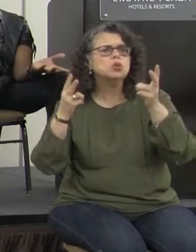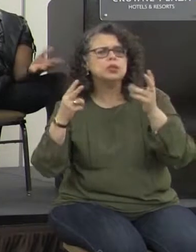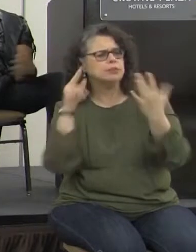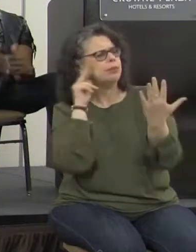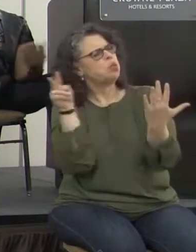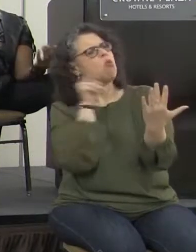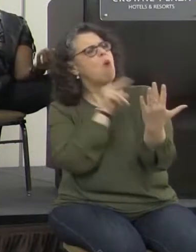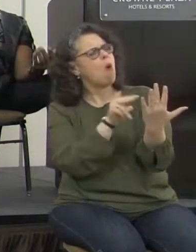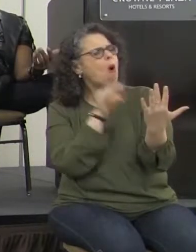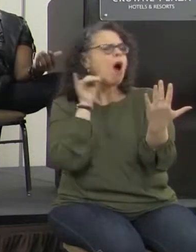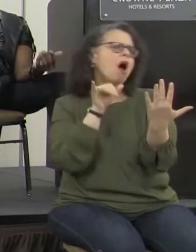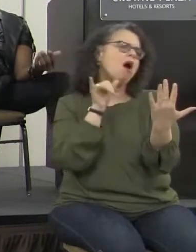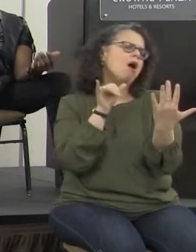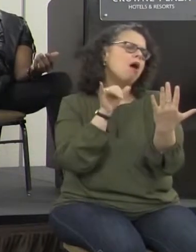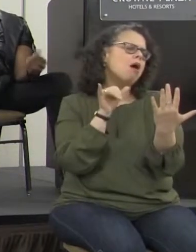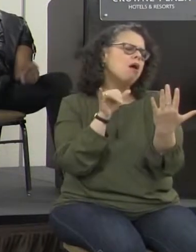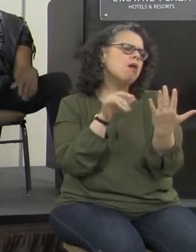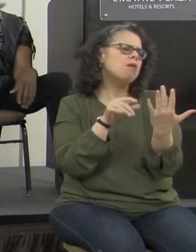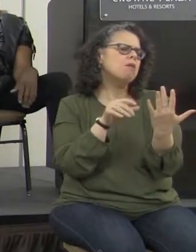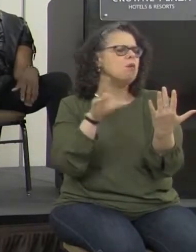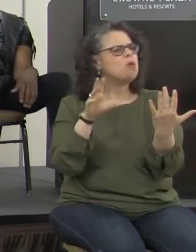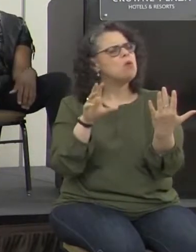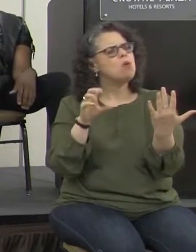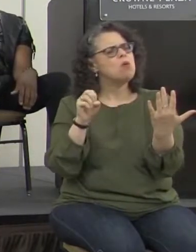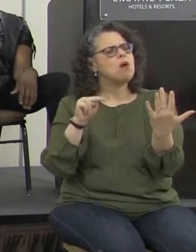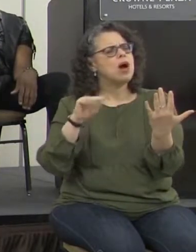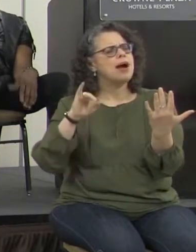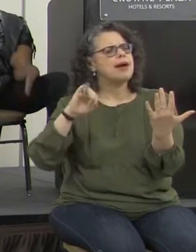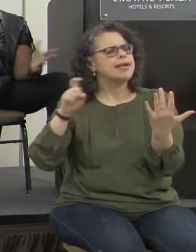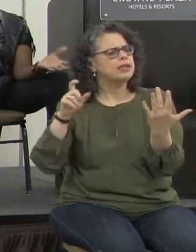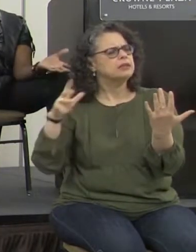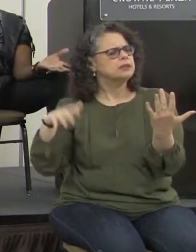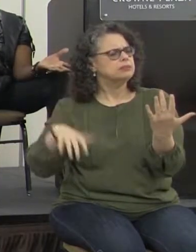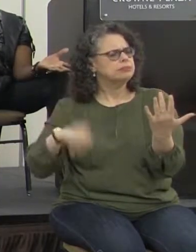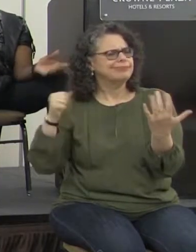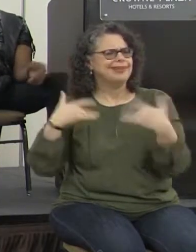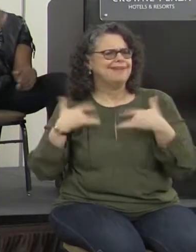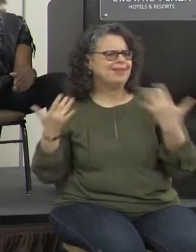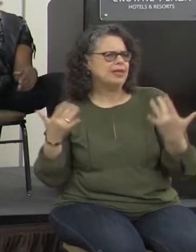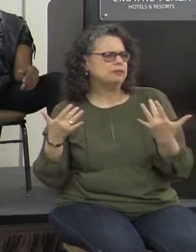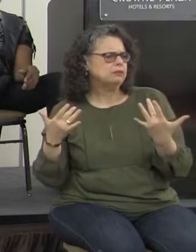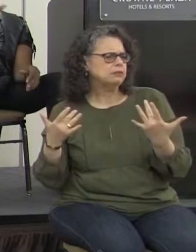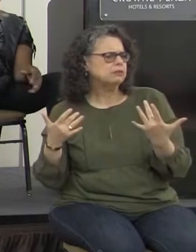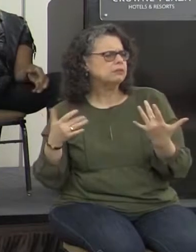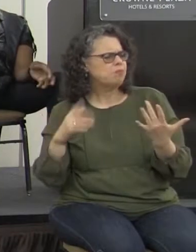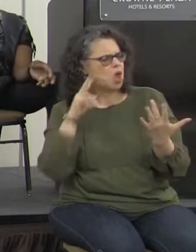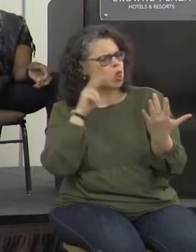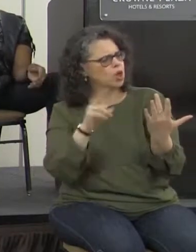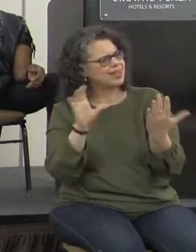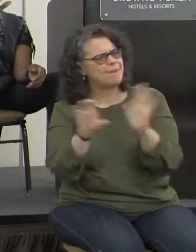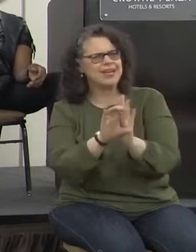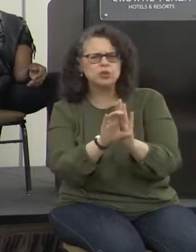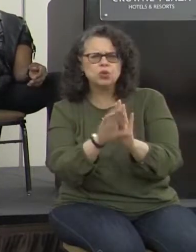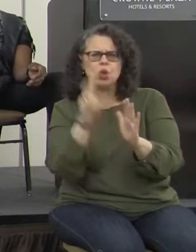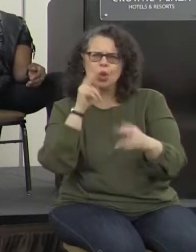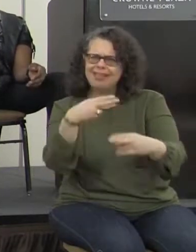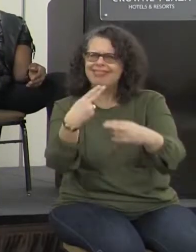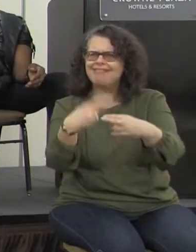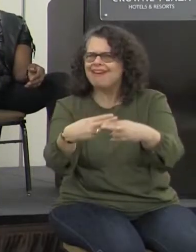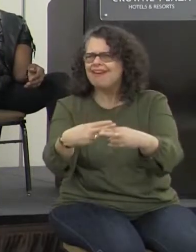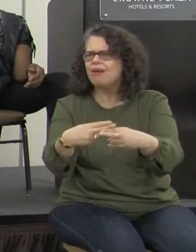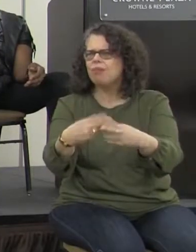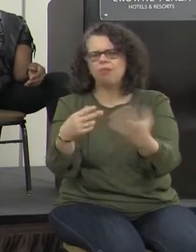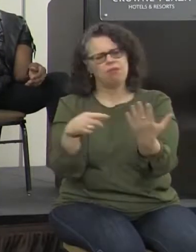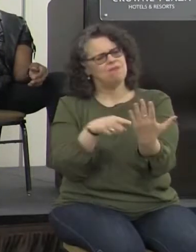it. And assumptions are going to be made based on the picture, the name, some of the other kind